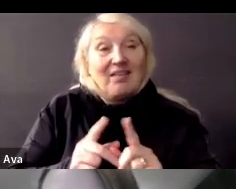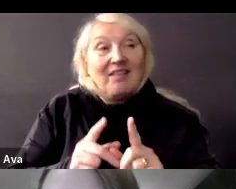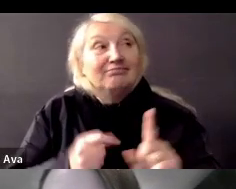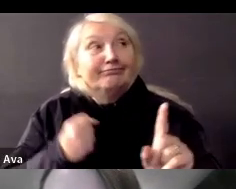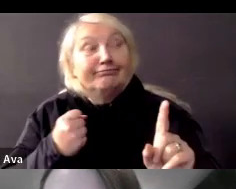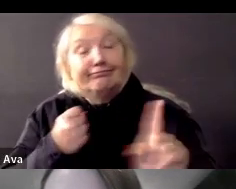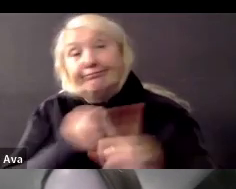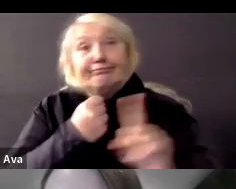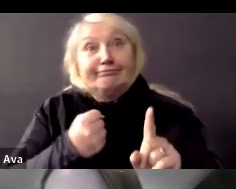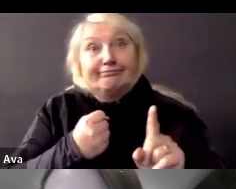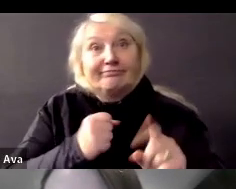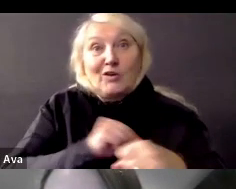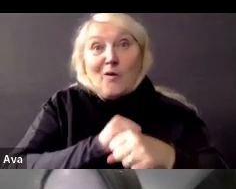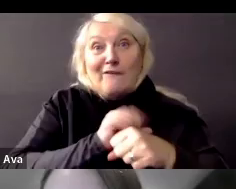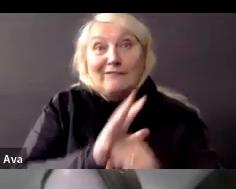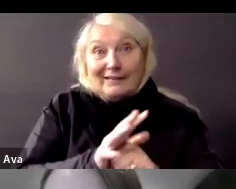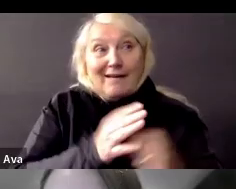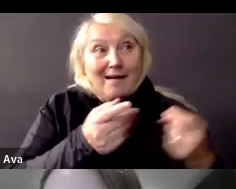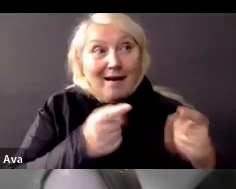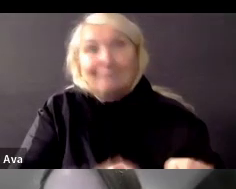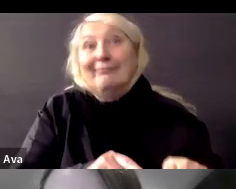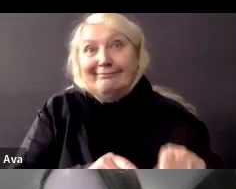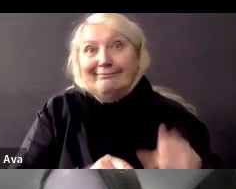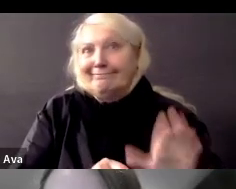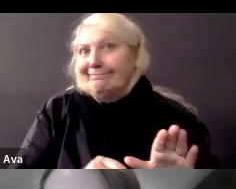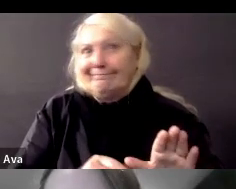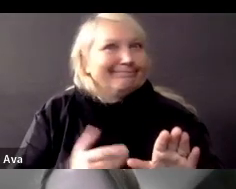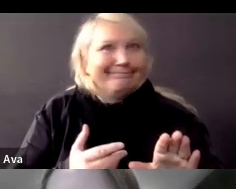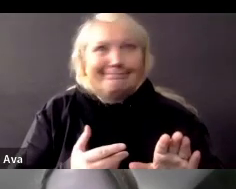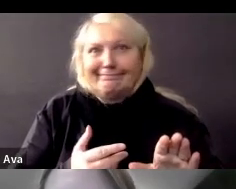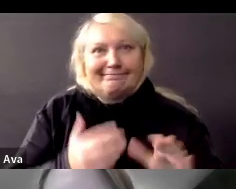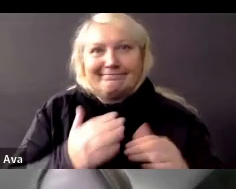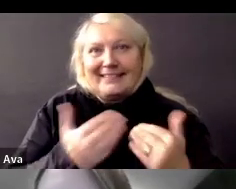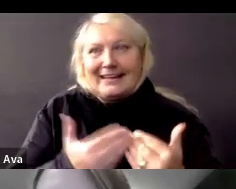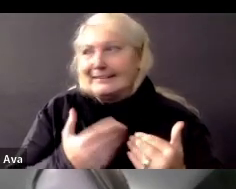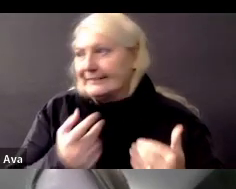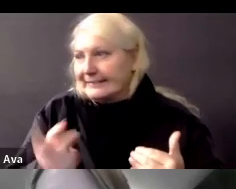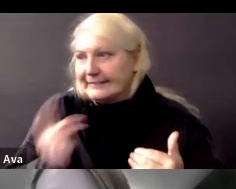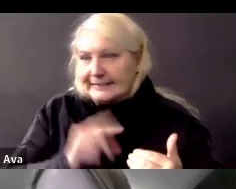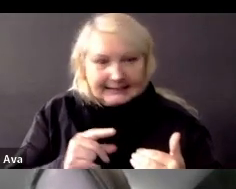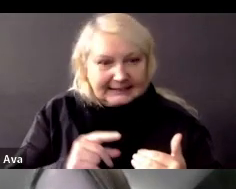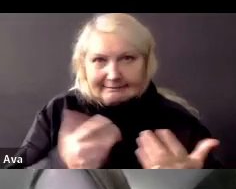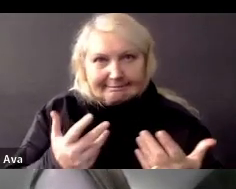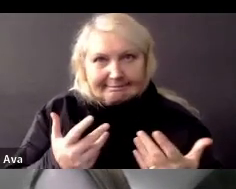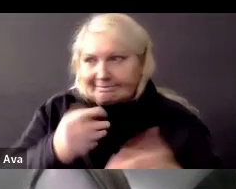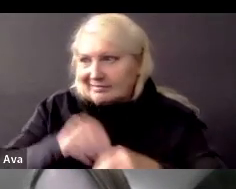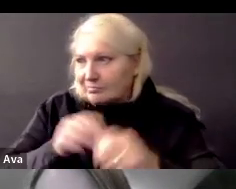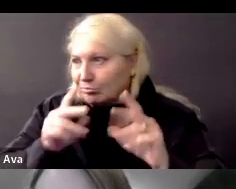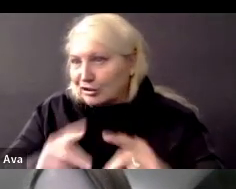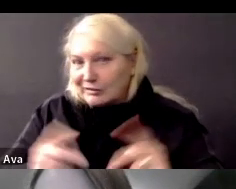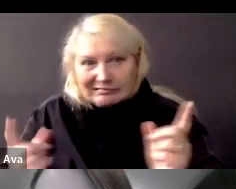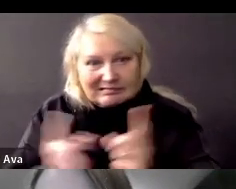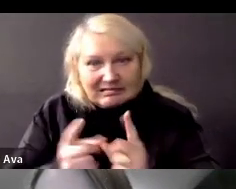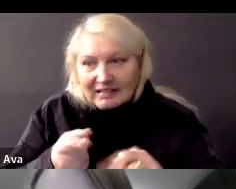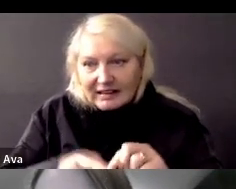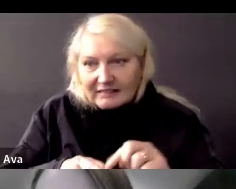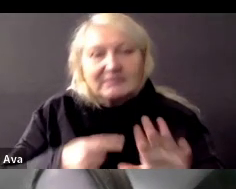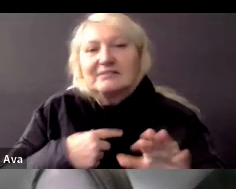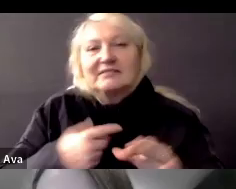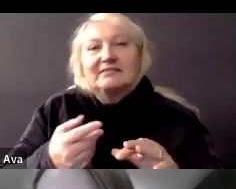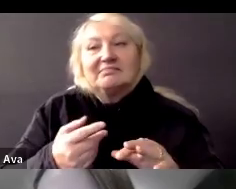pandemic, then we decided to when it was okay to, we